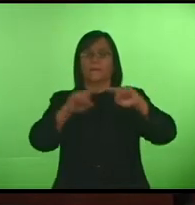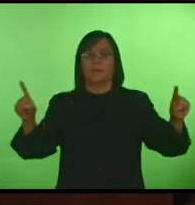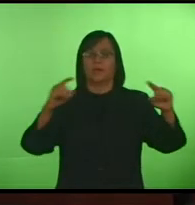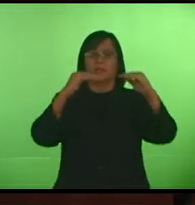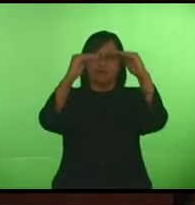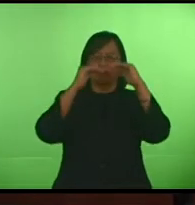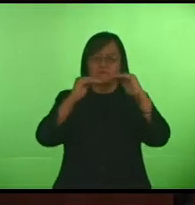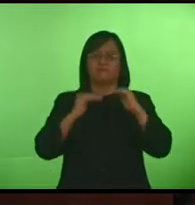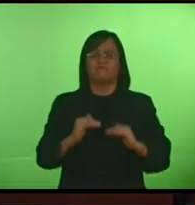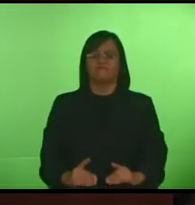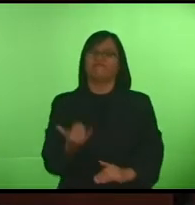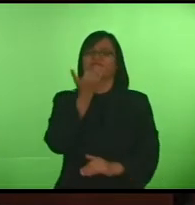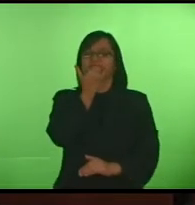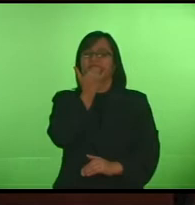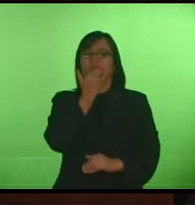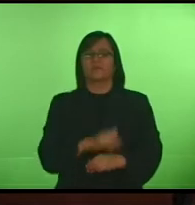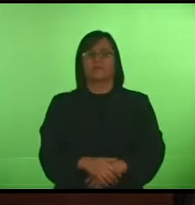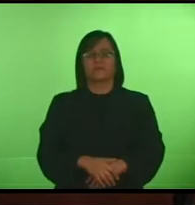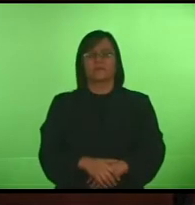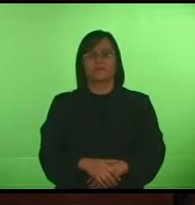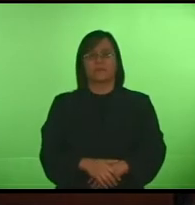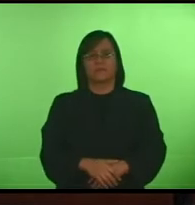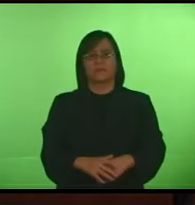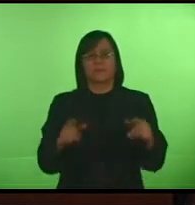wrong. Of the 3